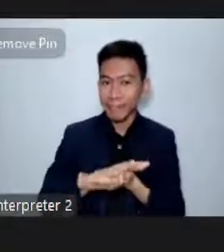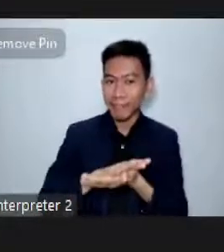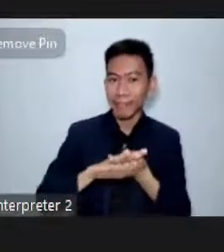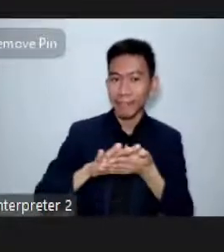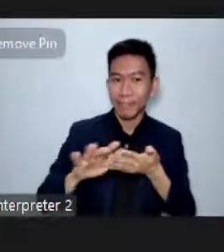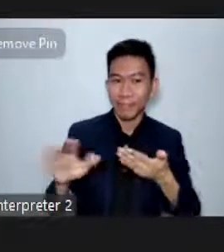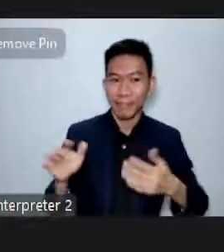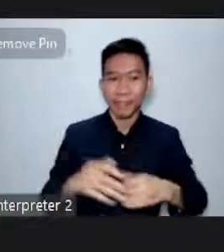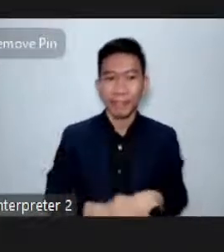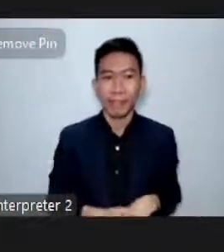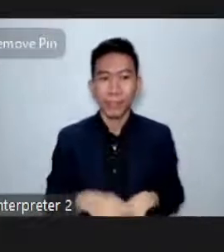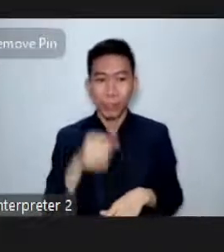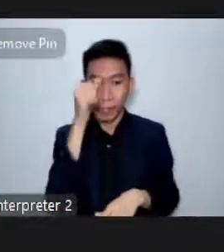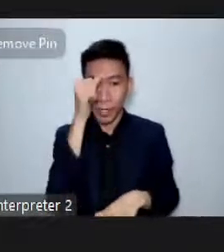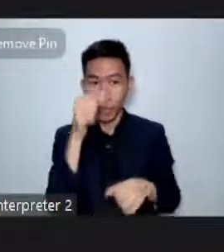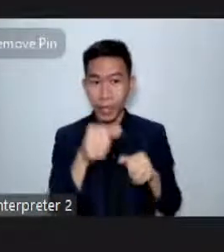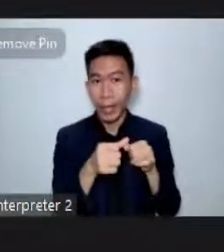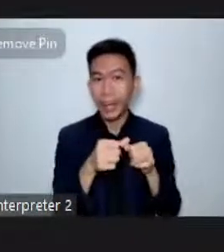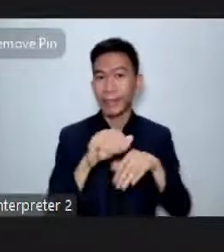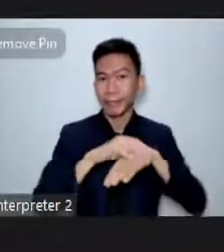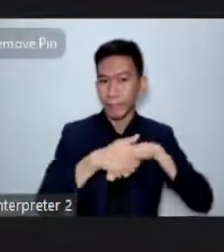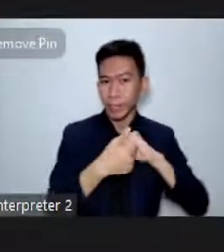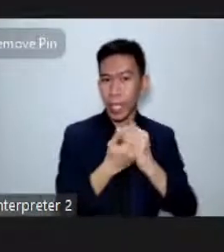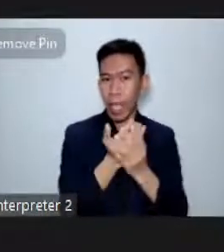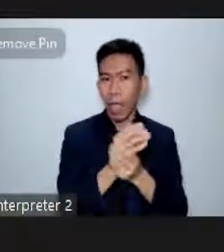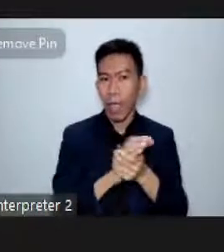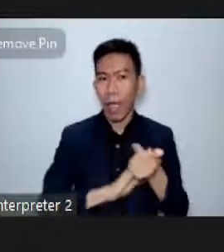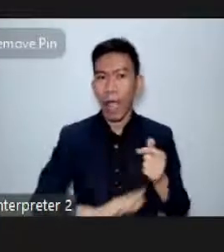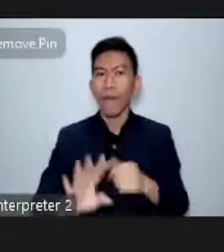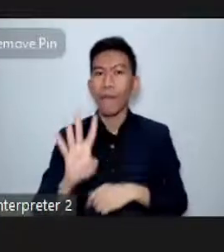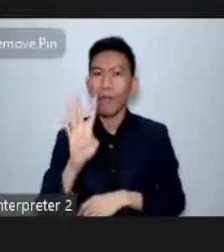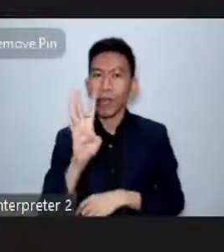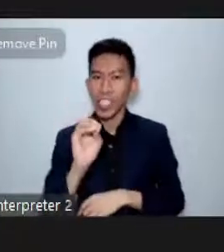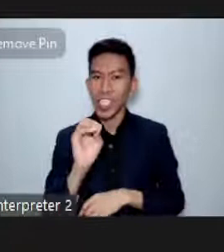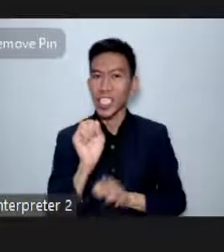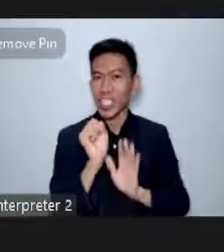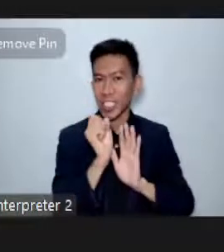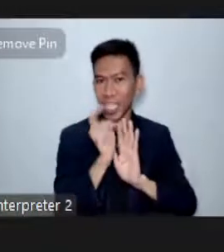clean. Remember to wash your hands for at least 40 seconds.